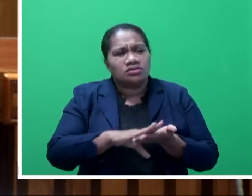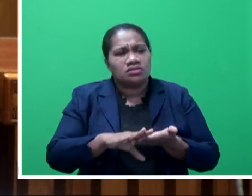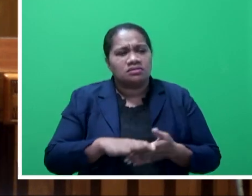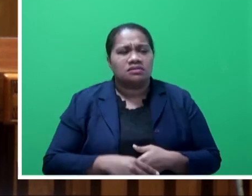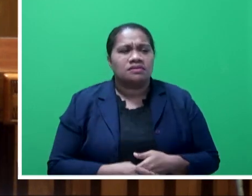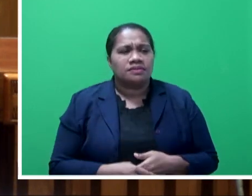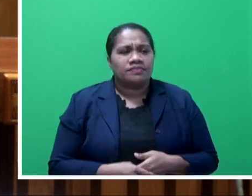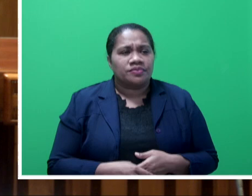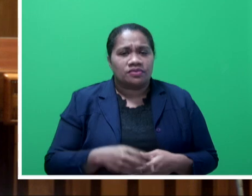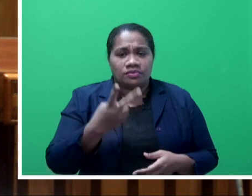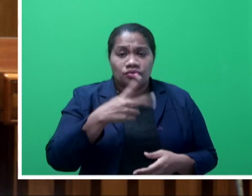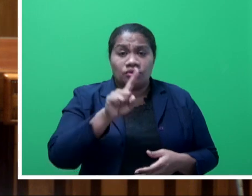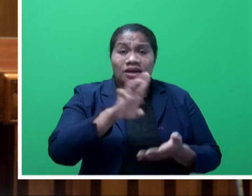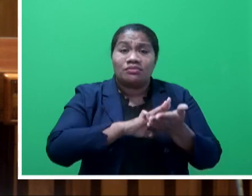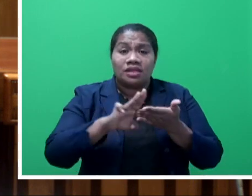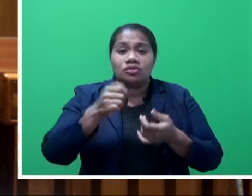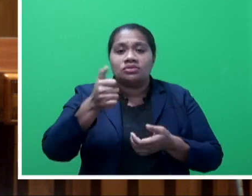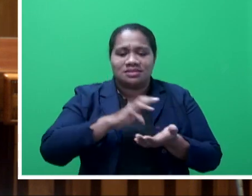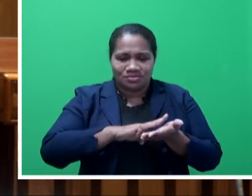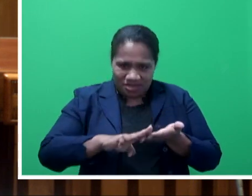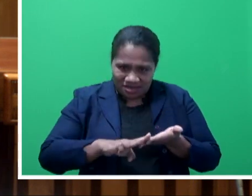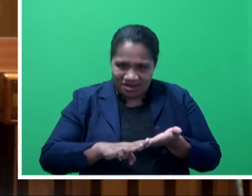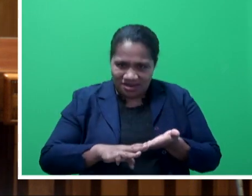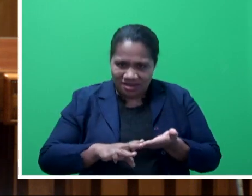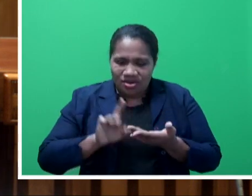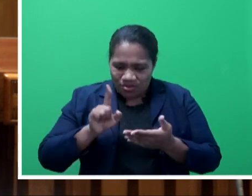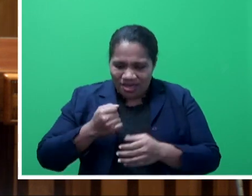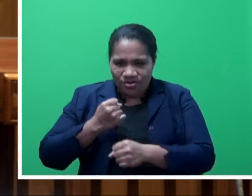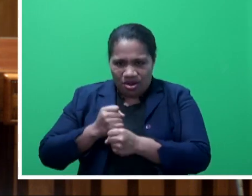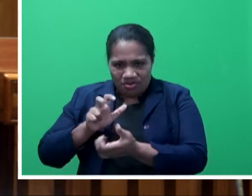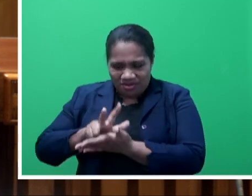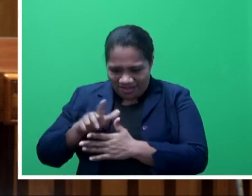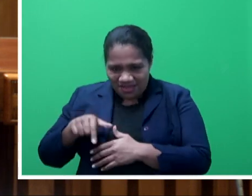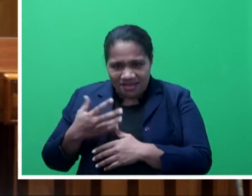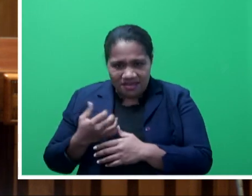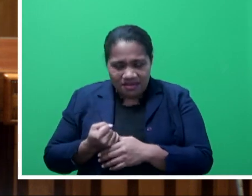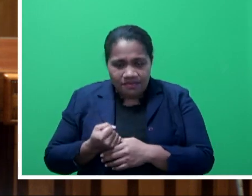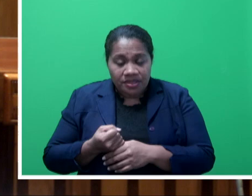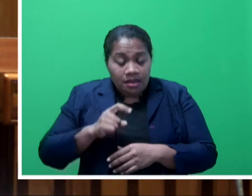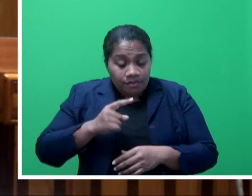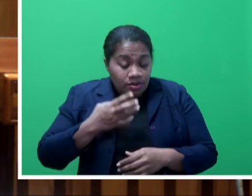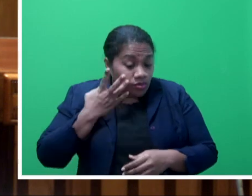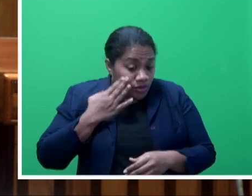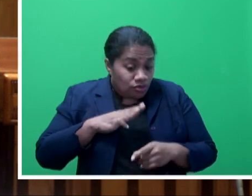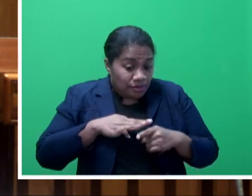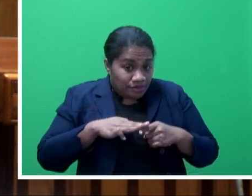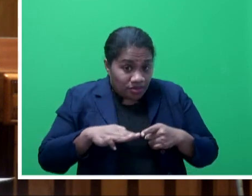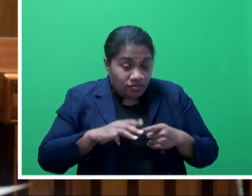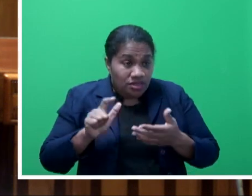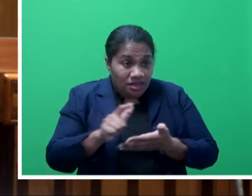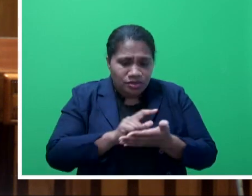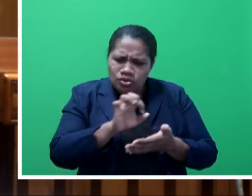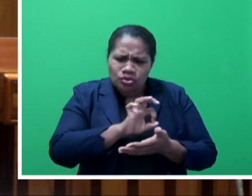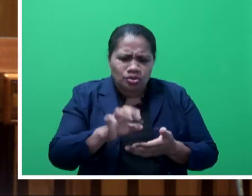to $6 million. The guarantee will remain. But when we measure your contingent liabilities, you don't measure it as $21